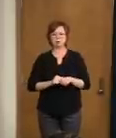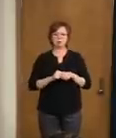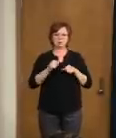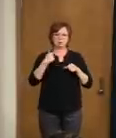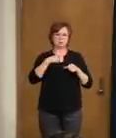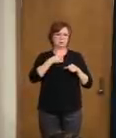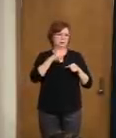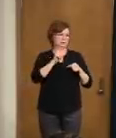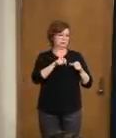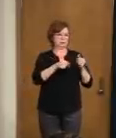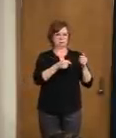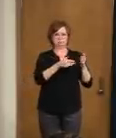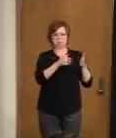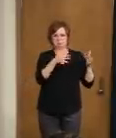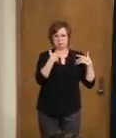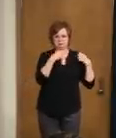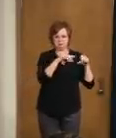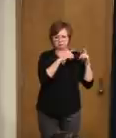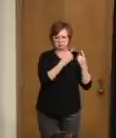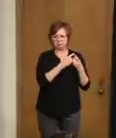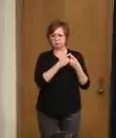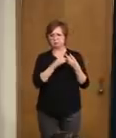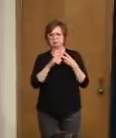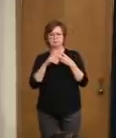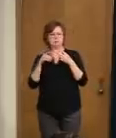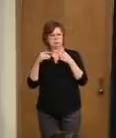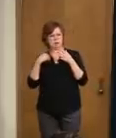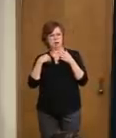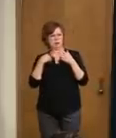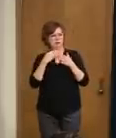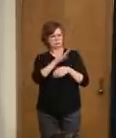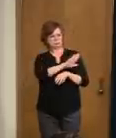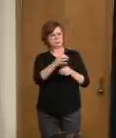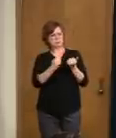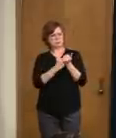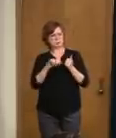support individuals who may have difficulty isolating at home.